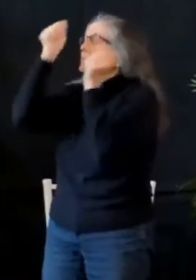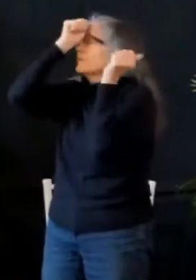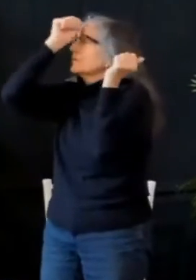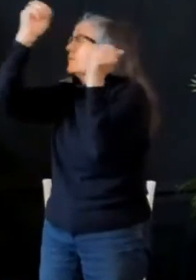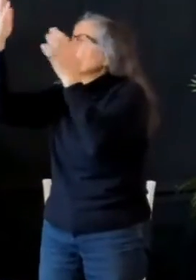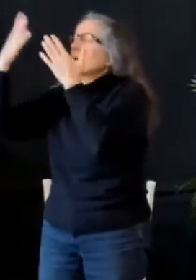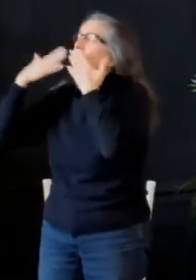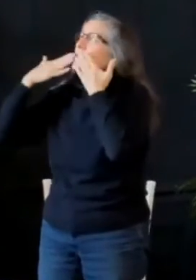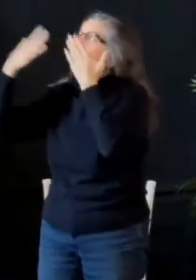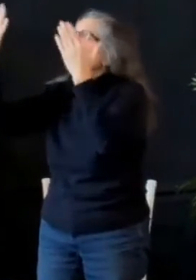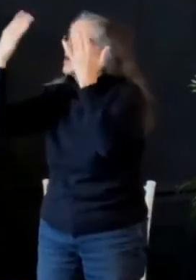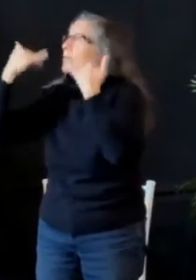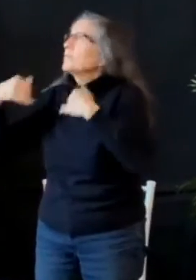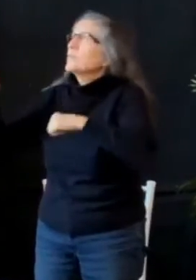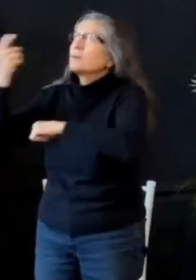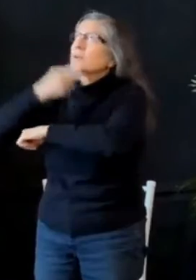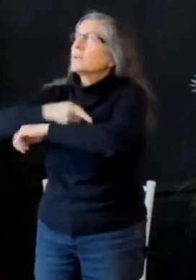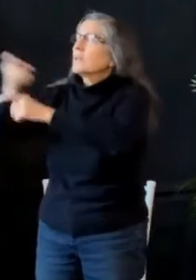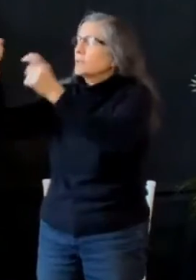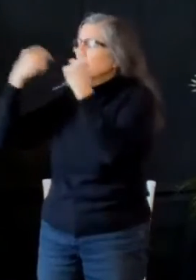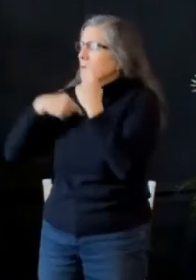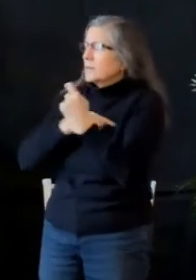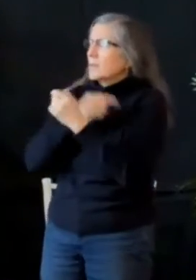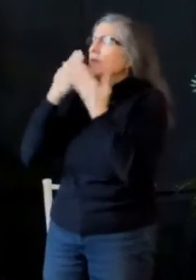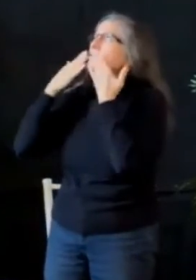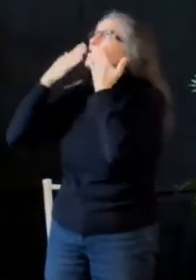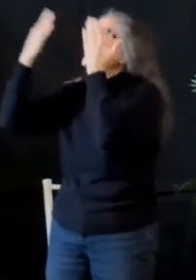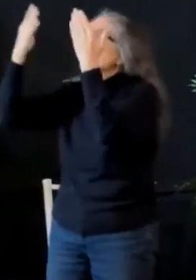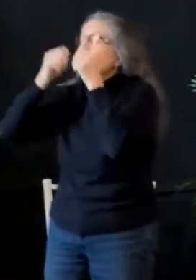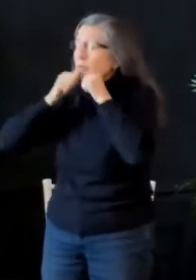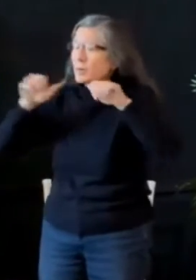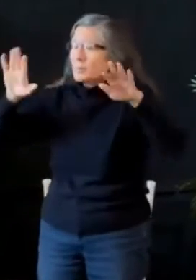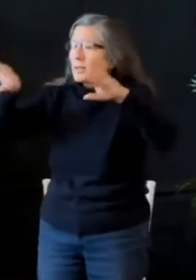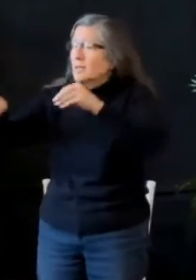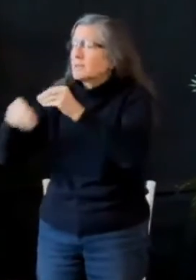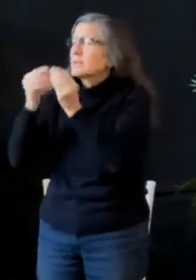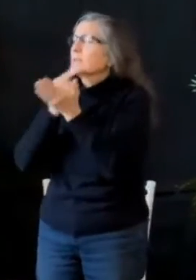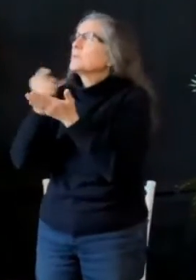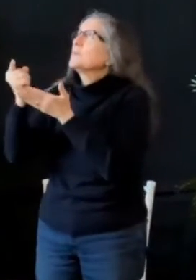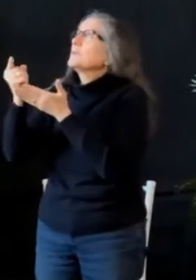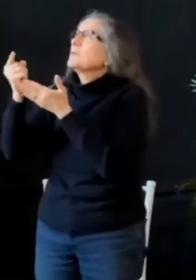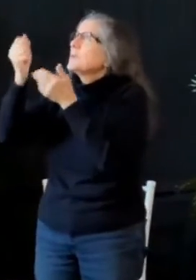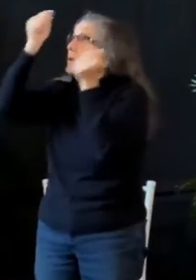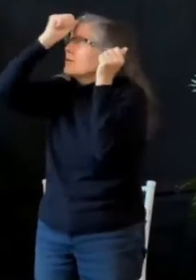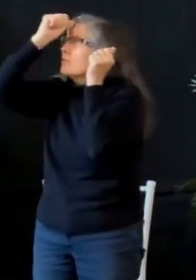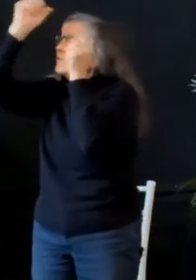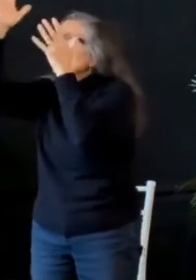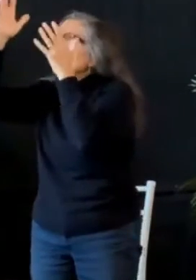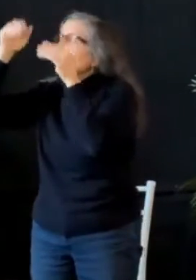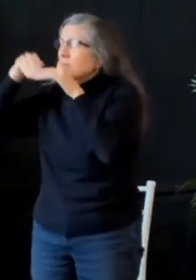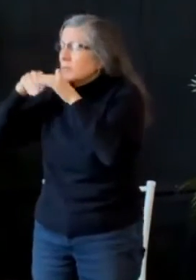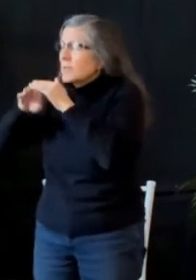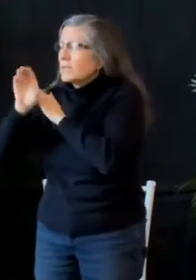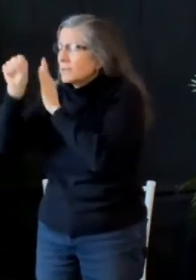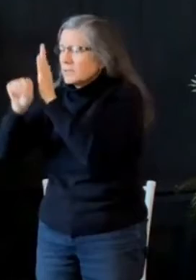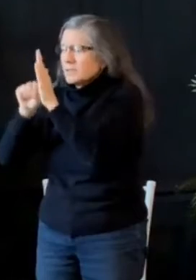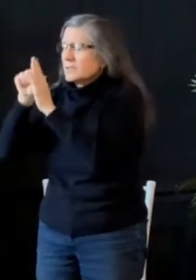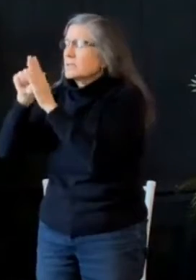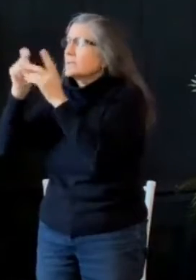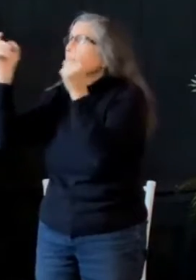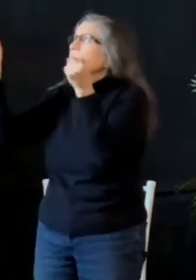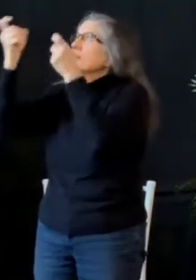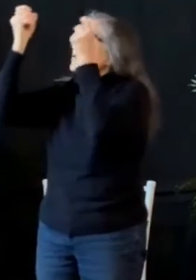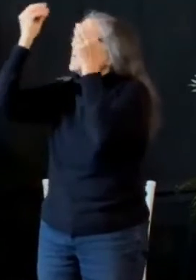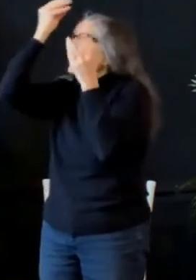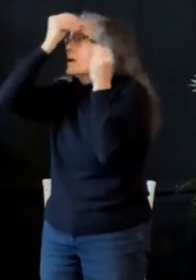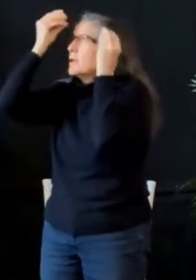Father, thank you for this day that you have given us, Lord. Thank you for the blessing of another week. Father, as we move into this season, we celebrate and